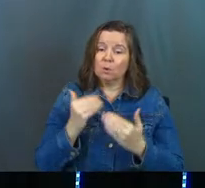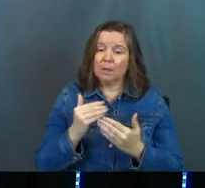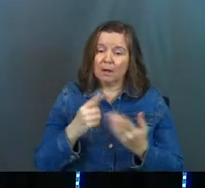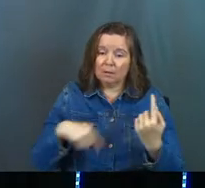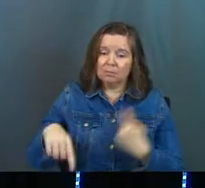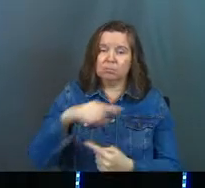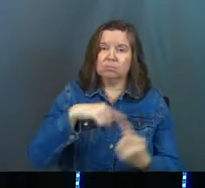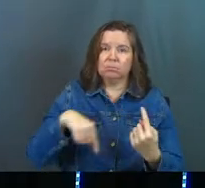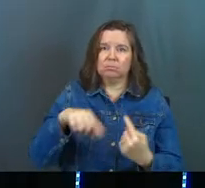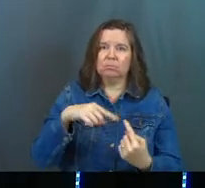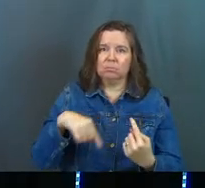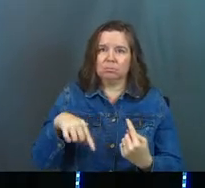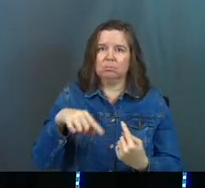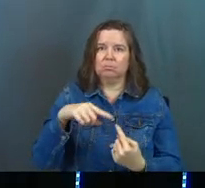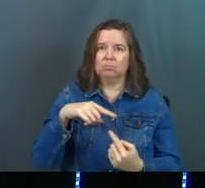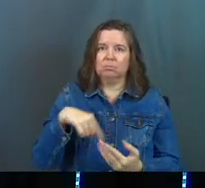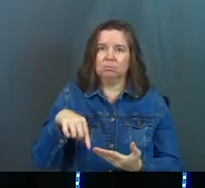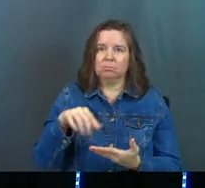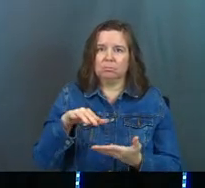out for 6 months.